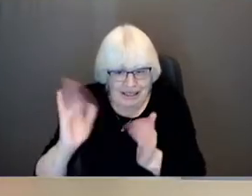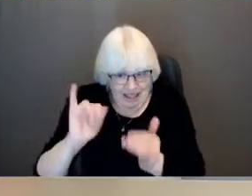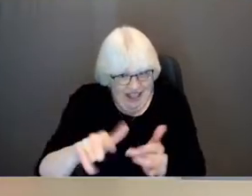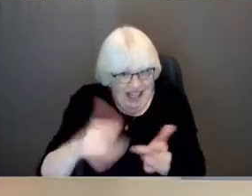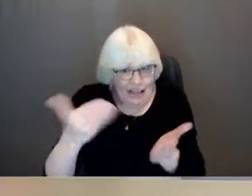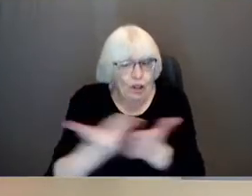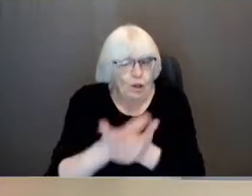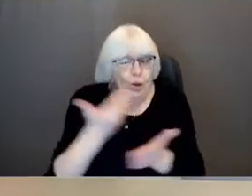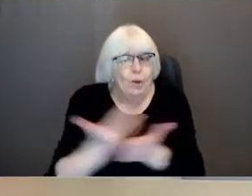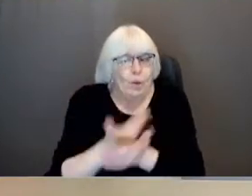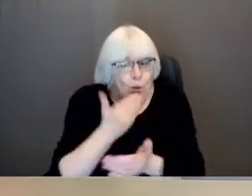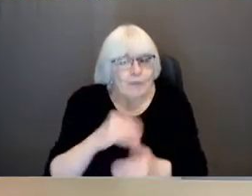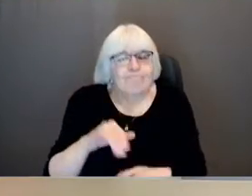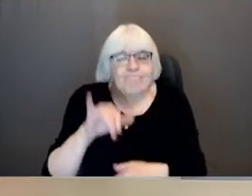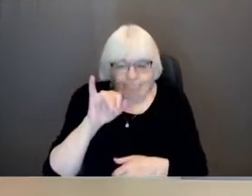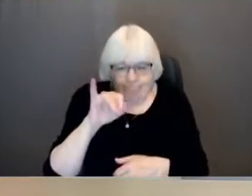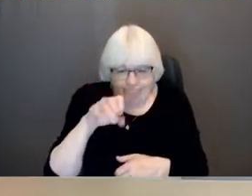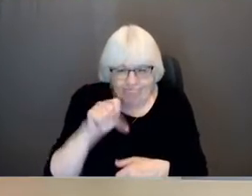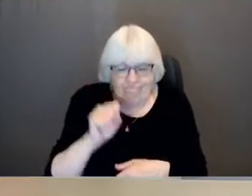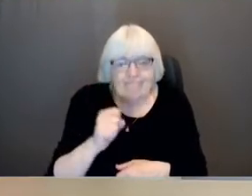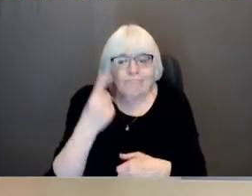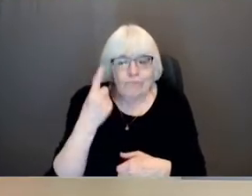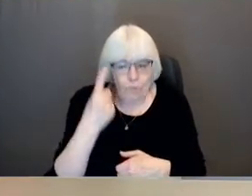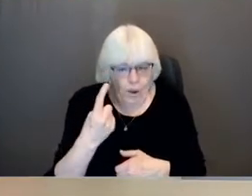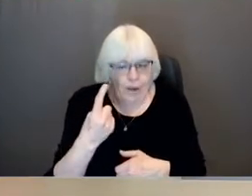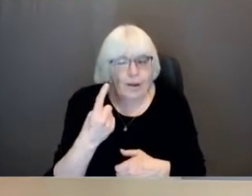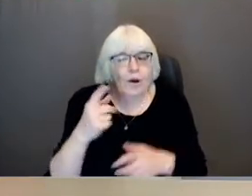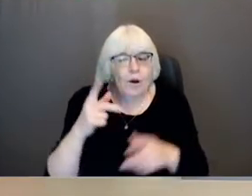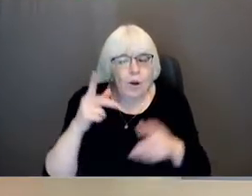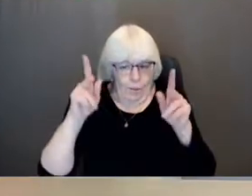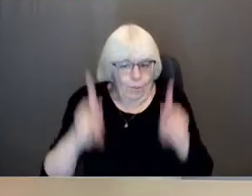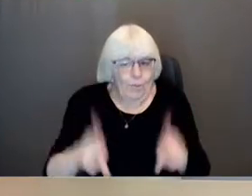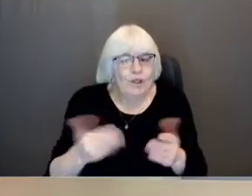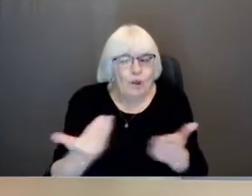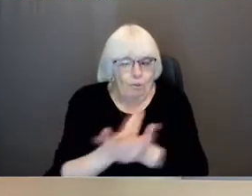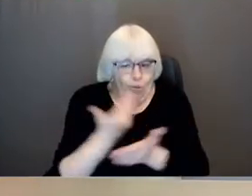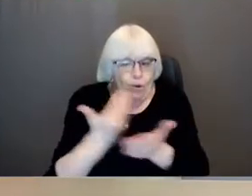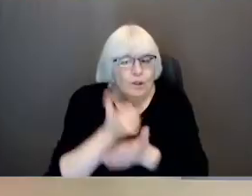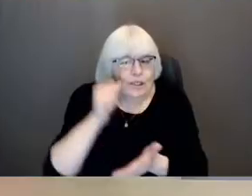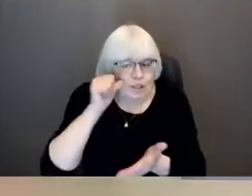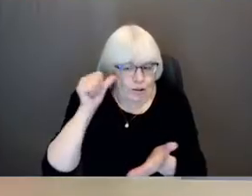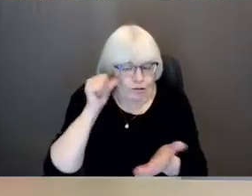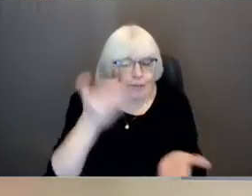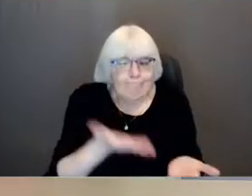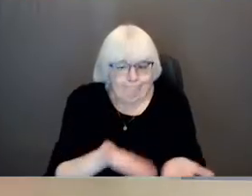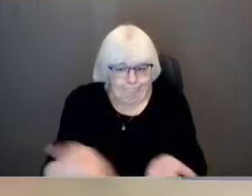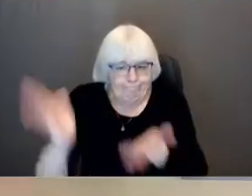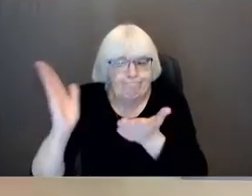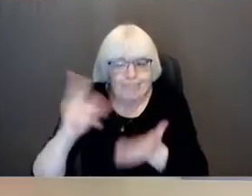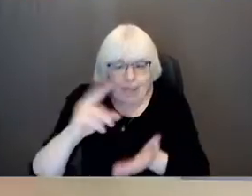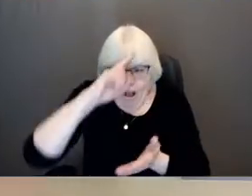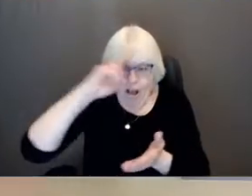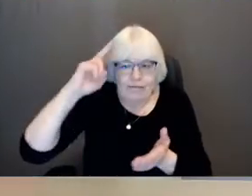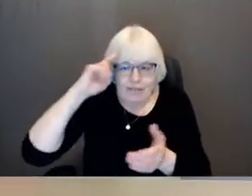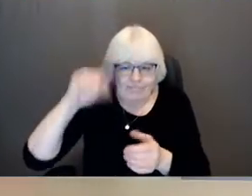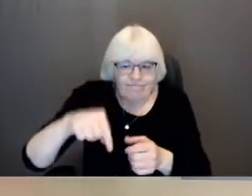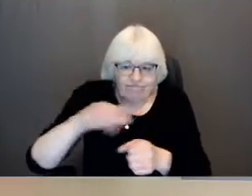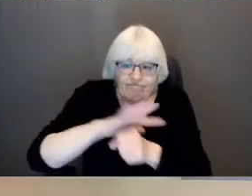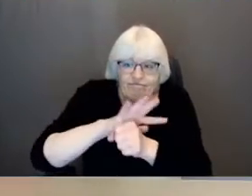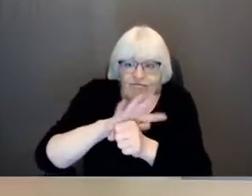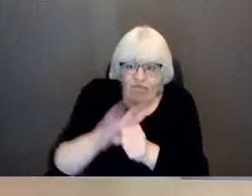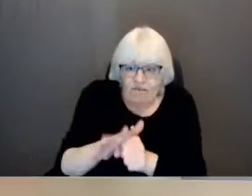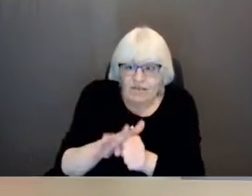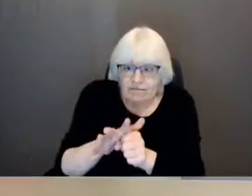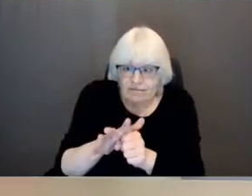for COVID-related reasons. And sorry, are there any additional details you can provide on